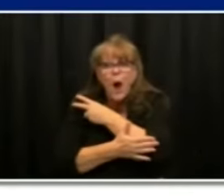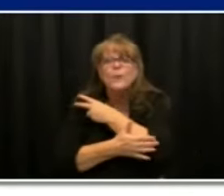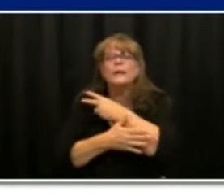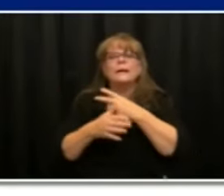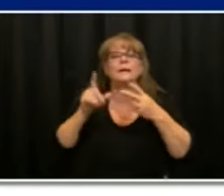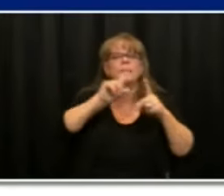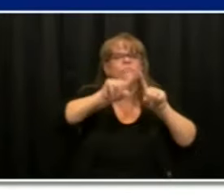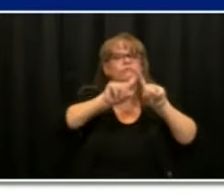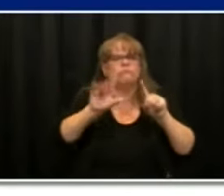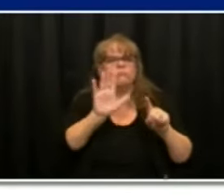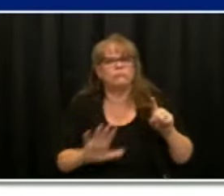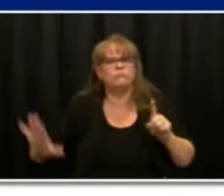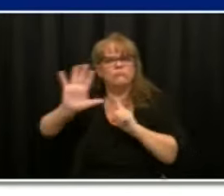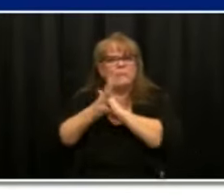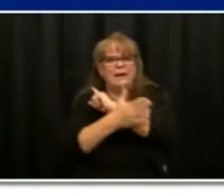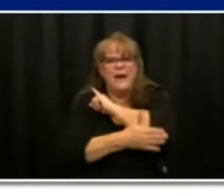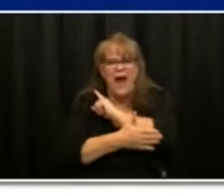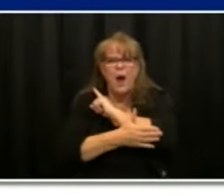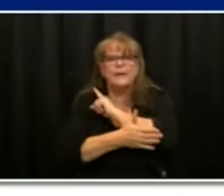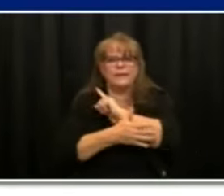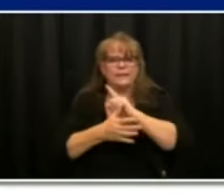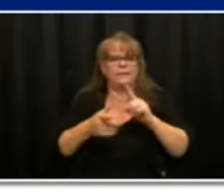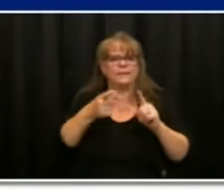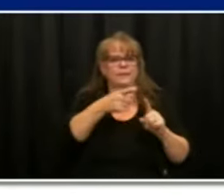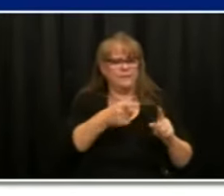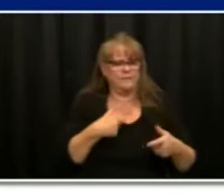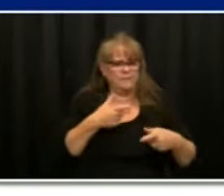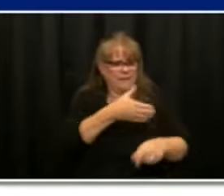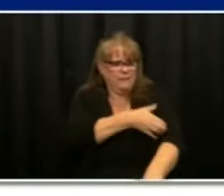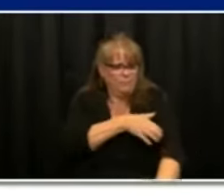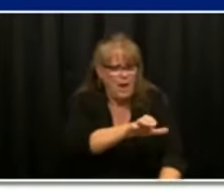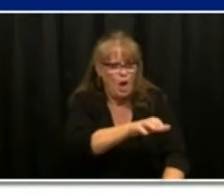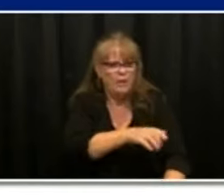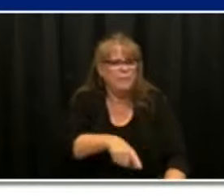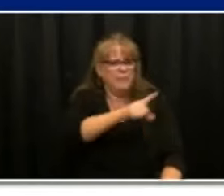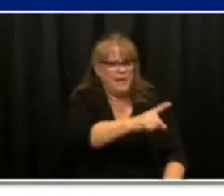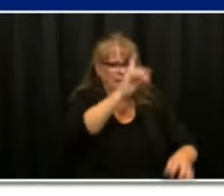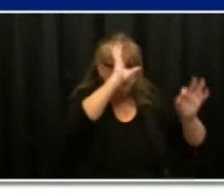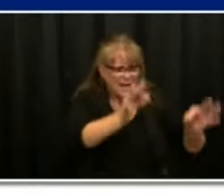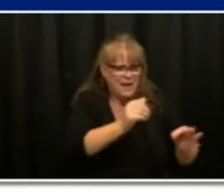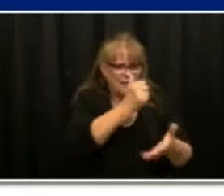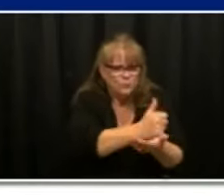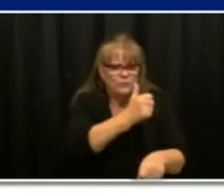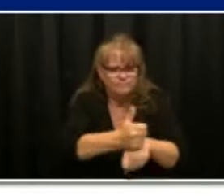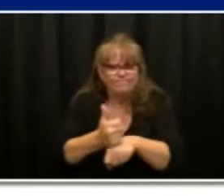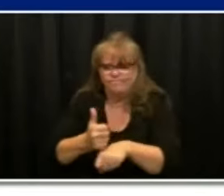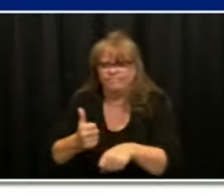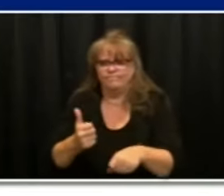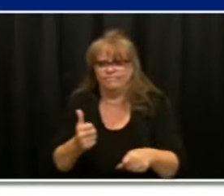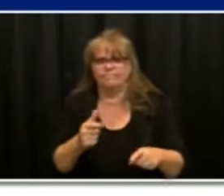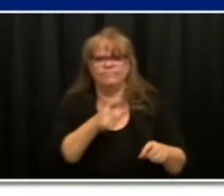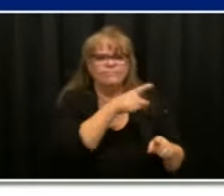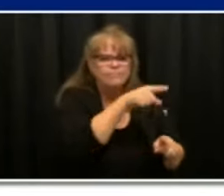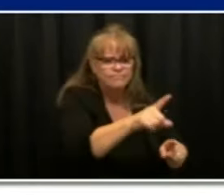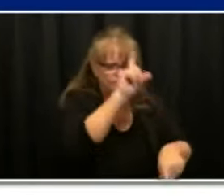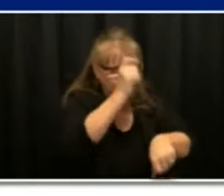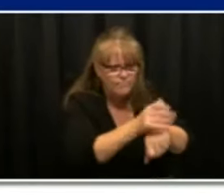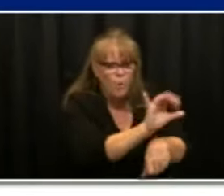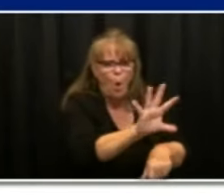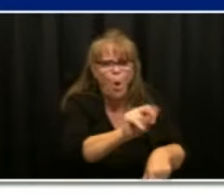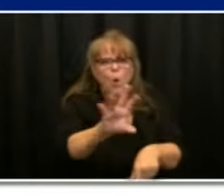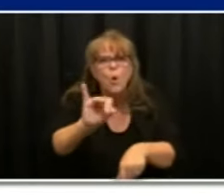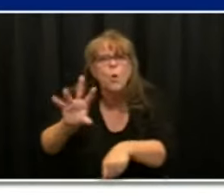times. The hope is that local measures will be able to contain the virus. In some cases, counties will move to a more restrictive